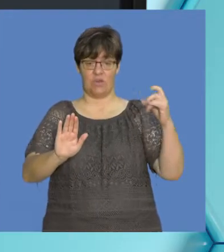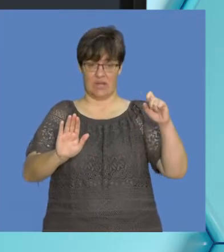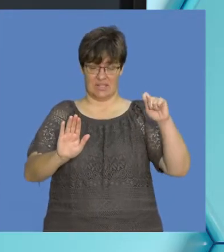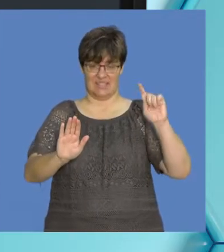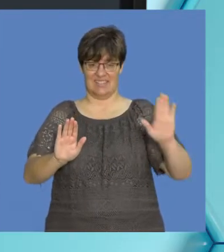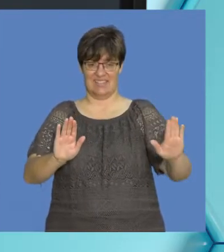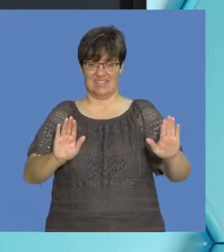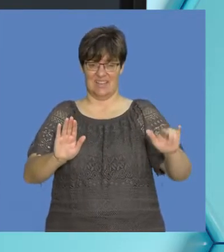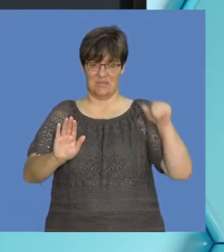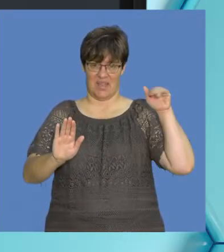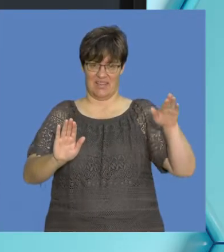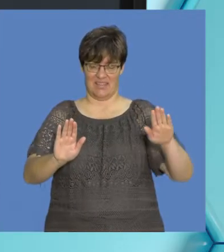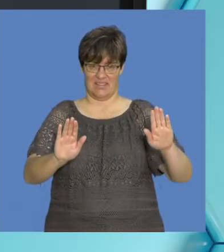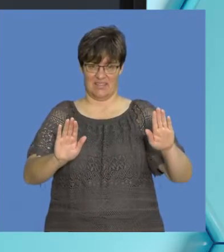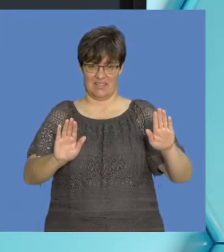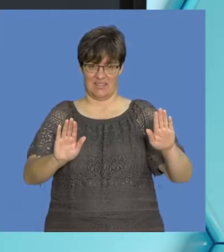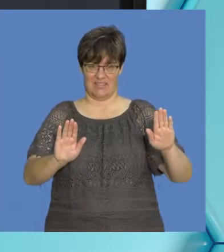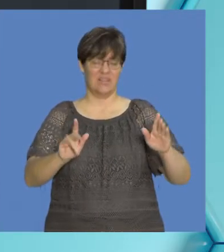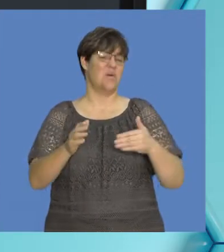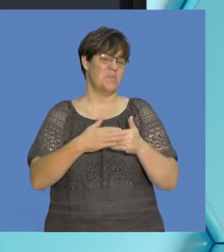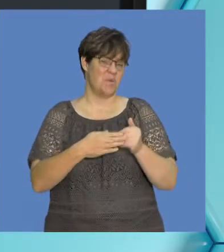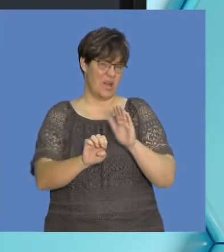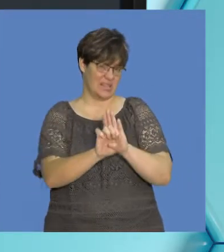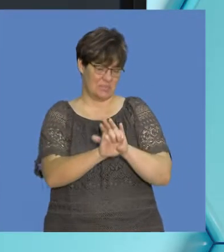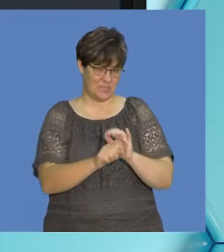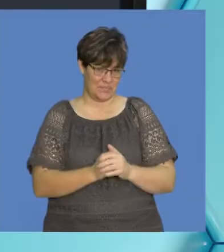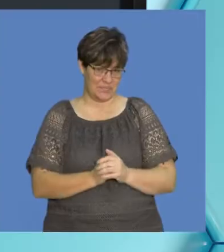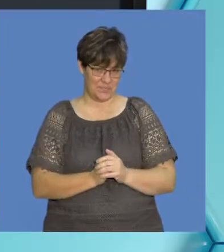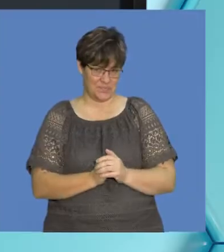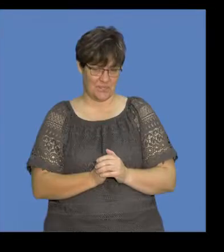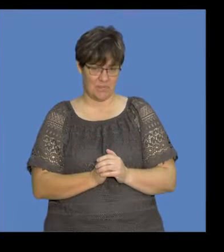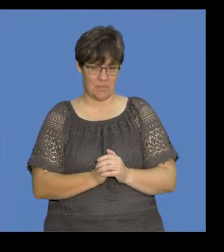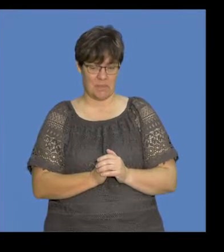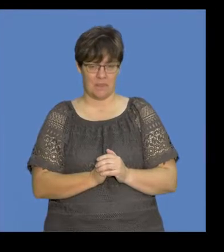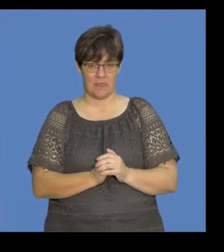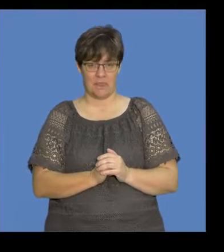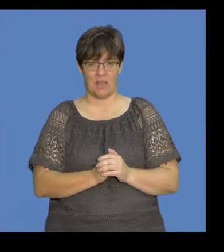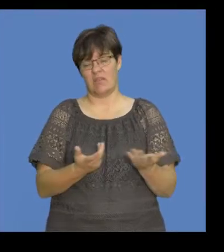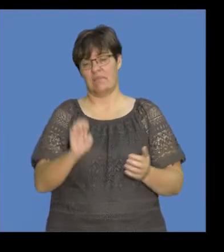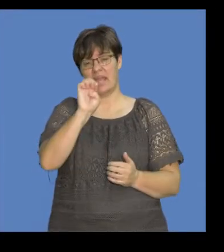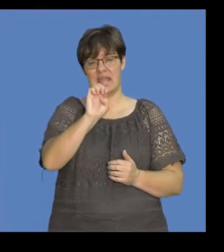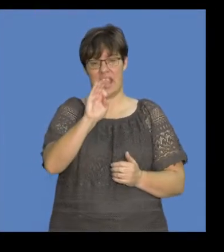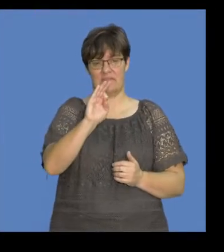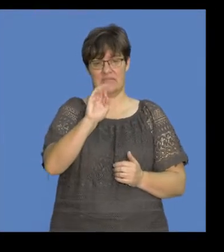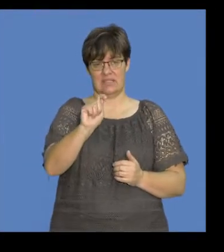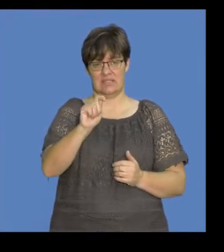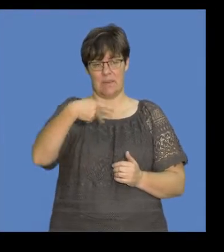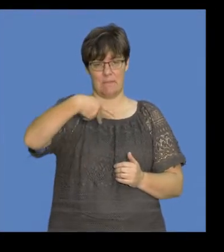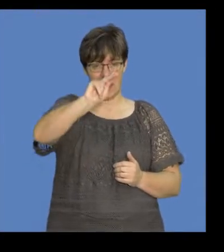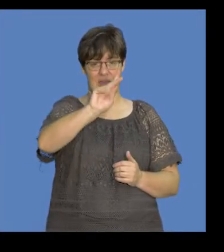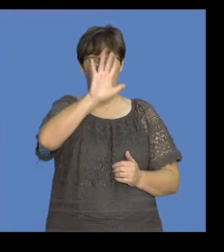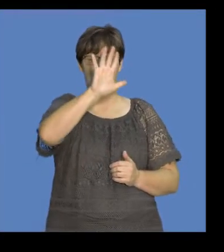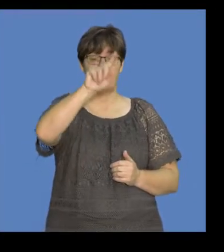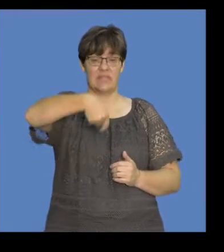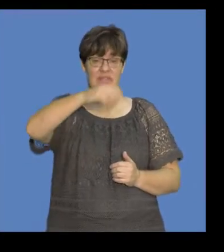in the books of the bank. Let's take another example. If we make an EFT payment of